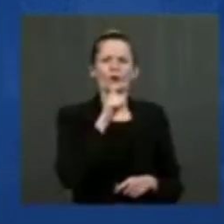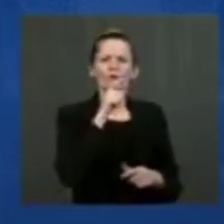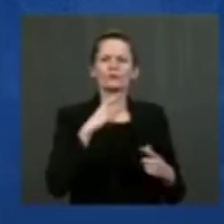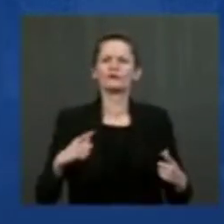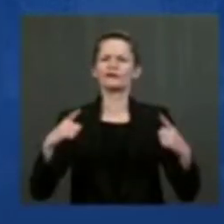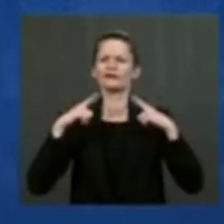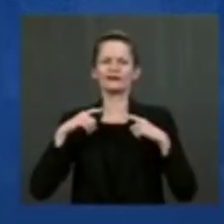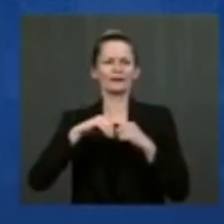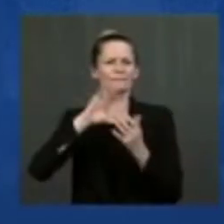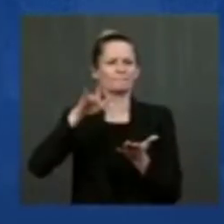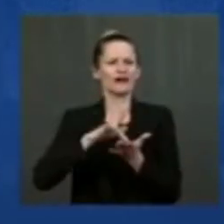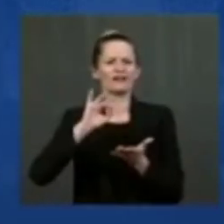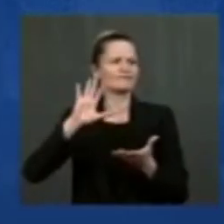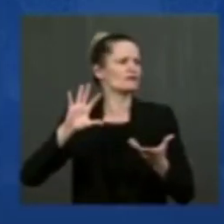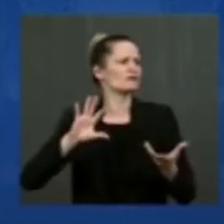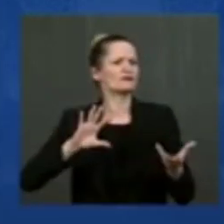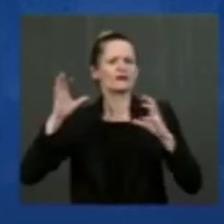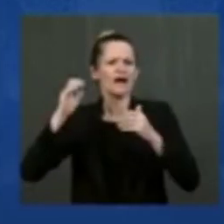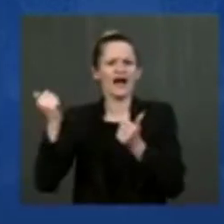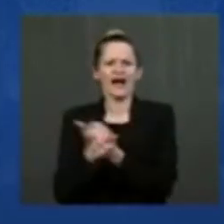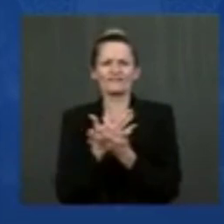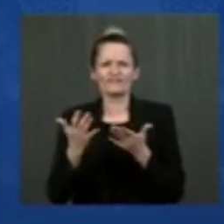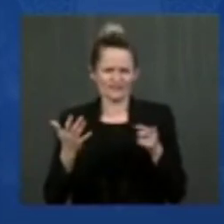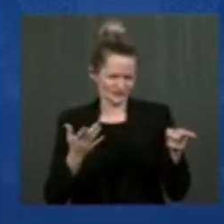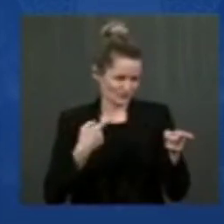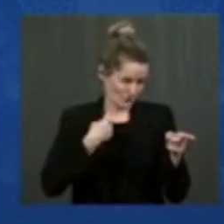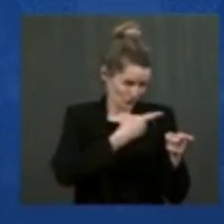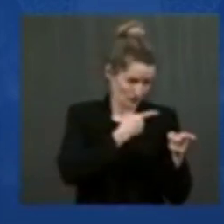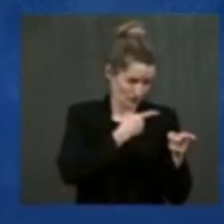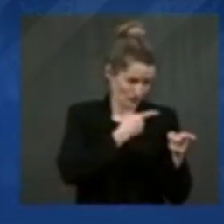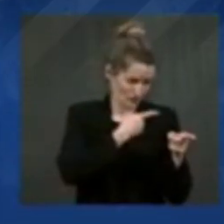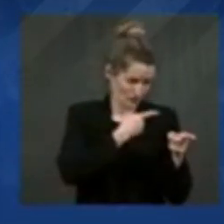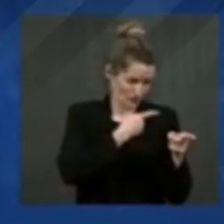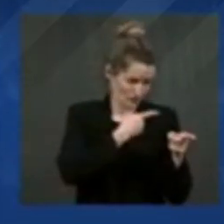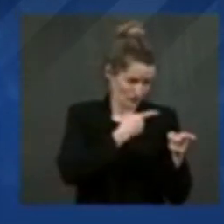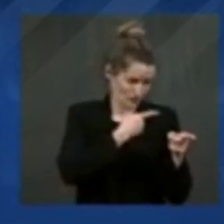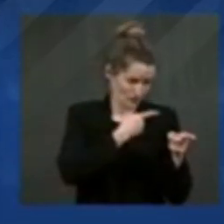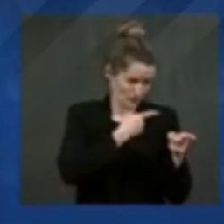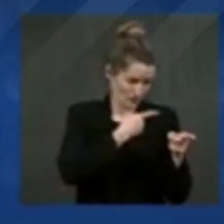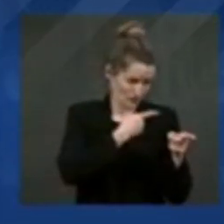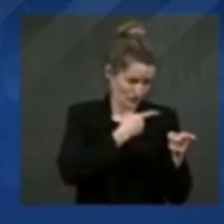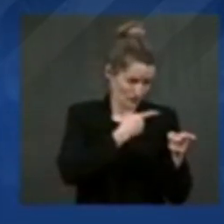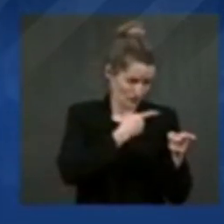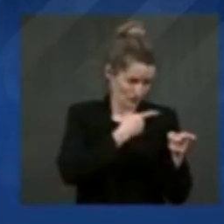a generic point. I think we significantly underestimate.